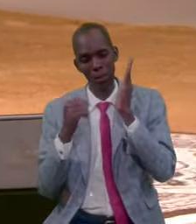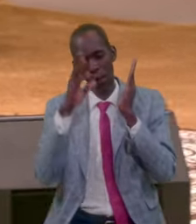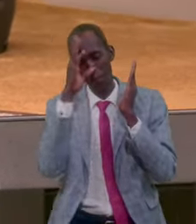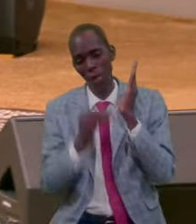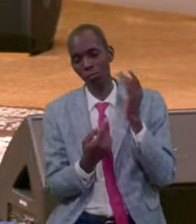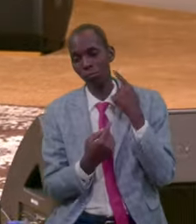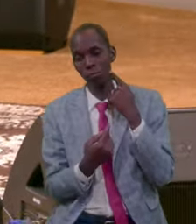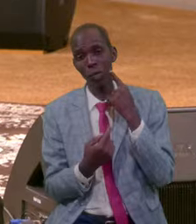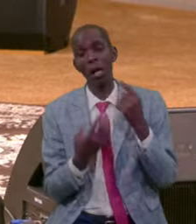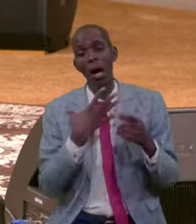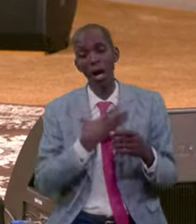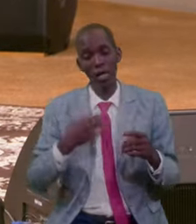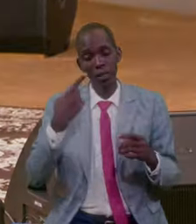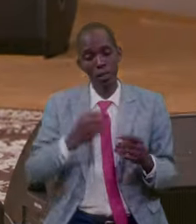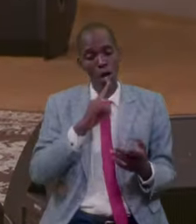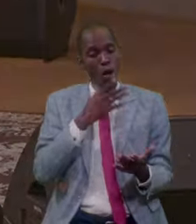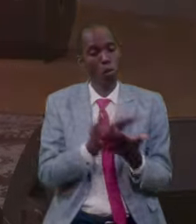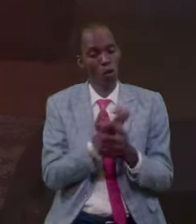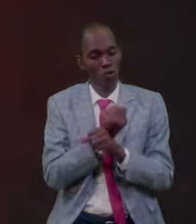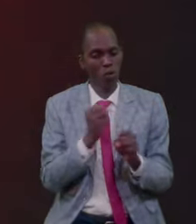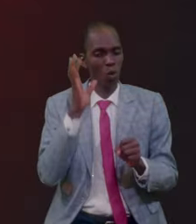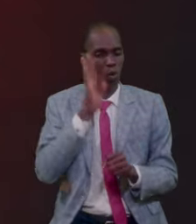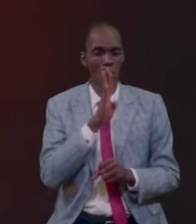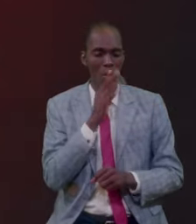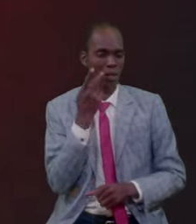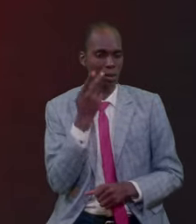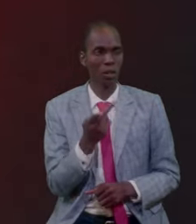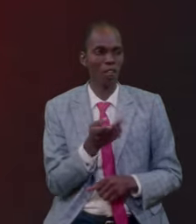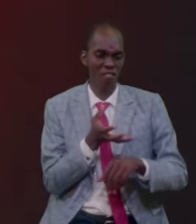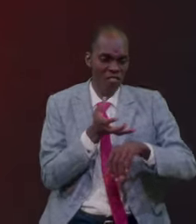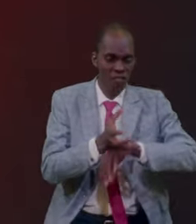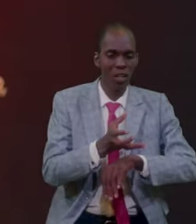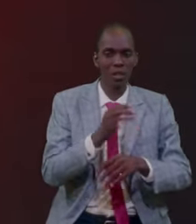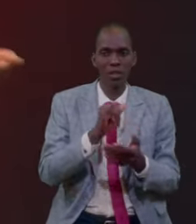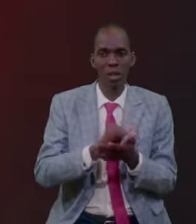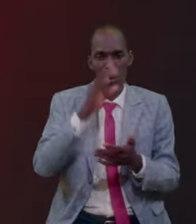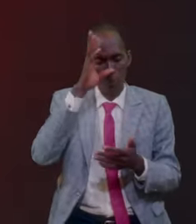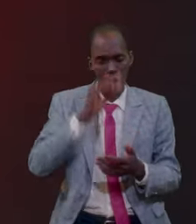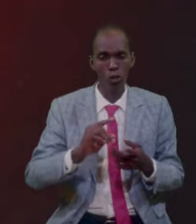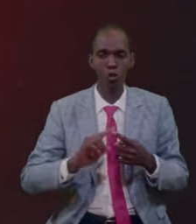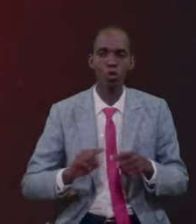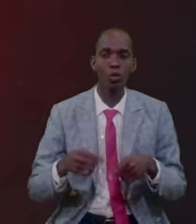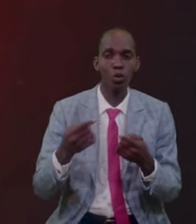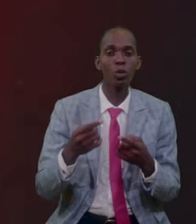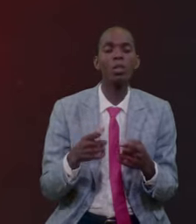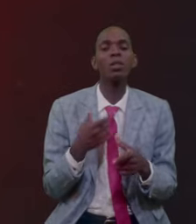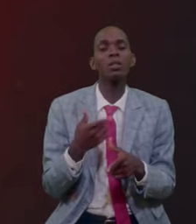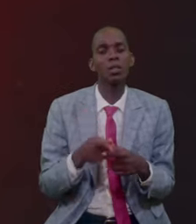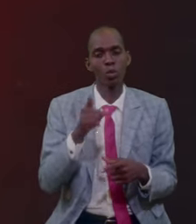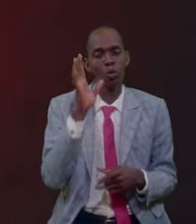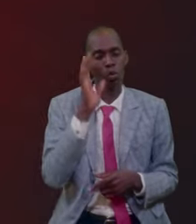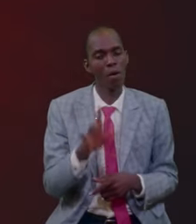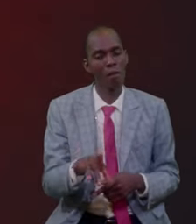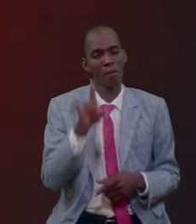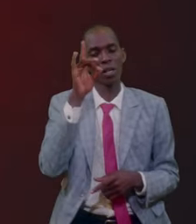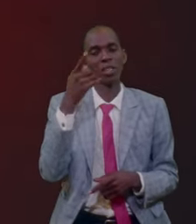of salvation will be there. Compel him to go the first mile, the evidence of salvation will